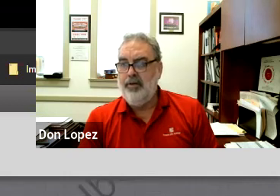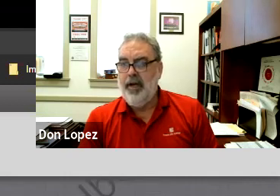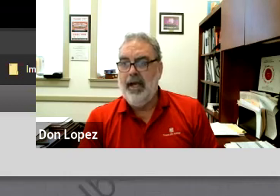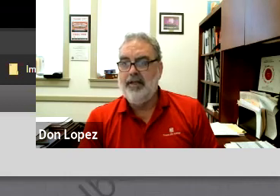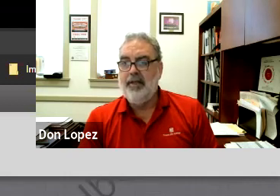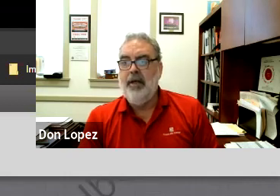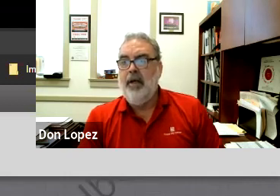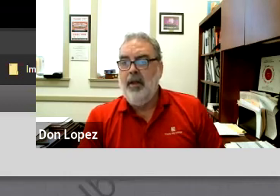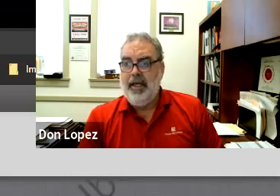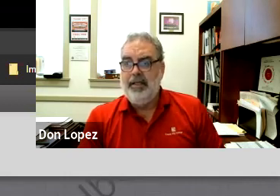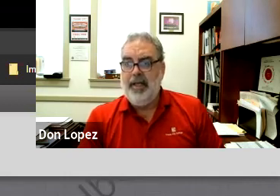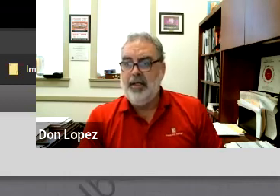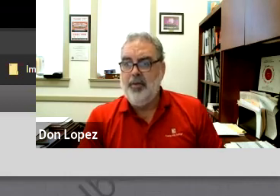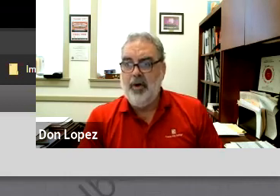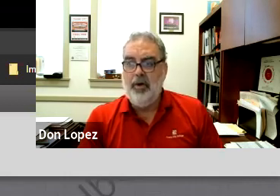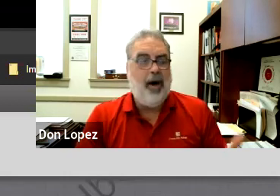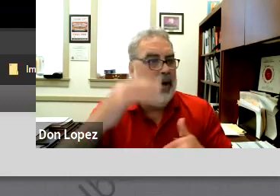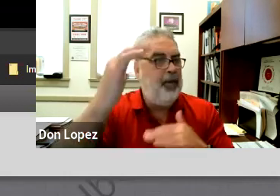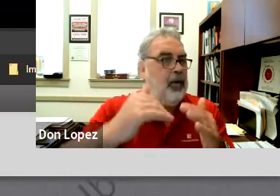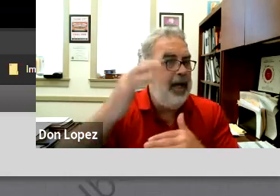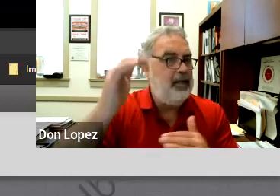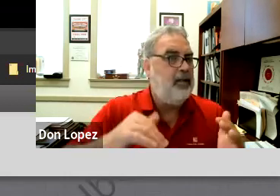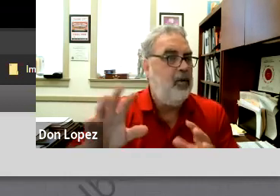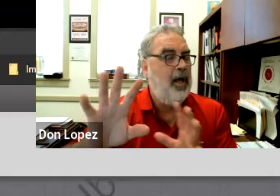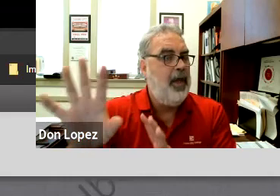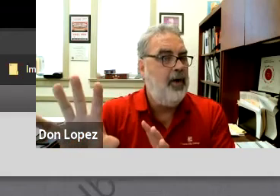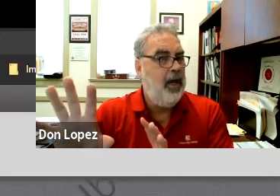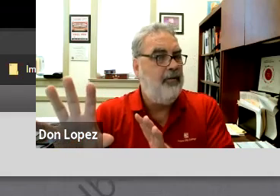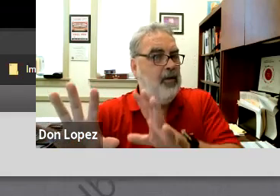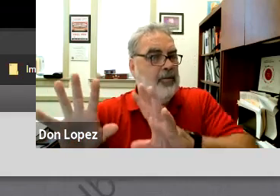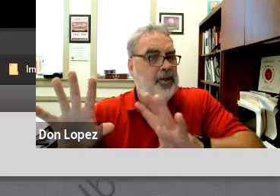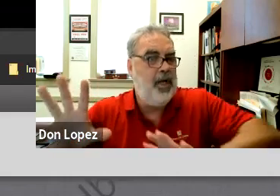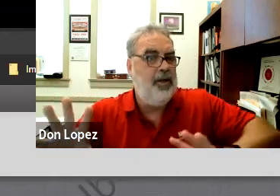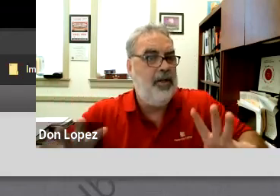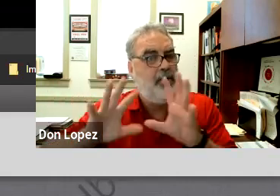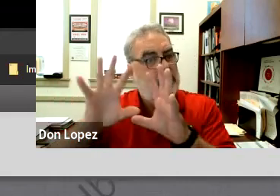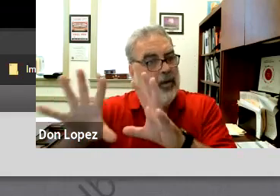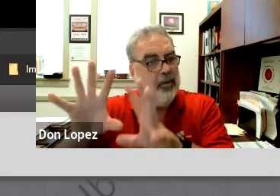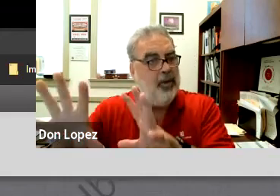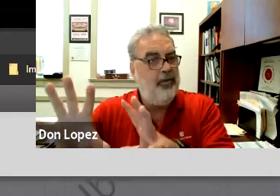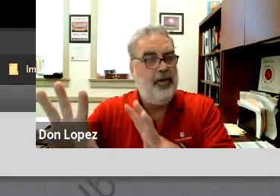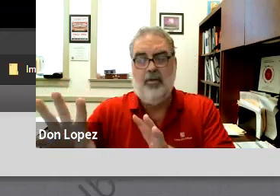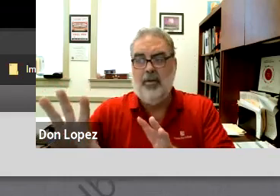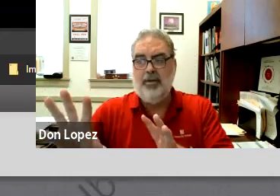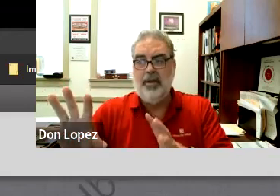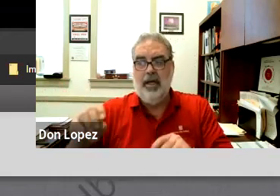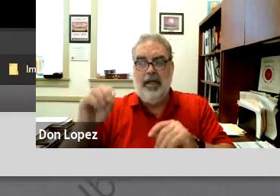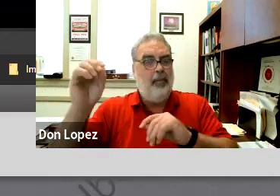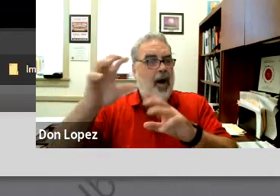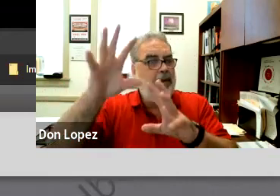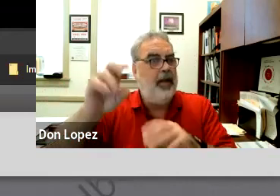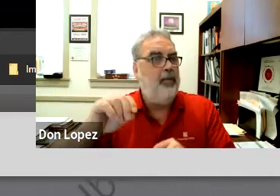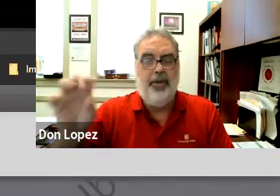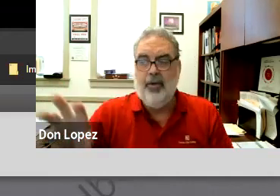this and do next, these things will populate. We're not there yet, folks. I'm just telling you, this is where we're moving towards.